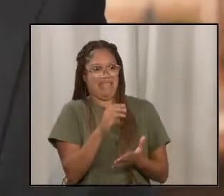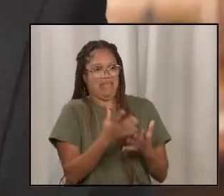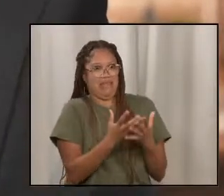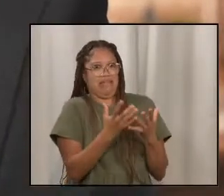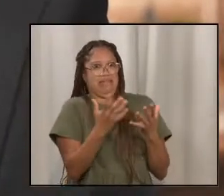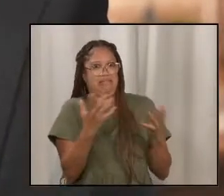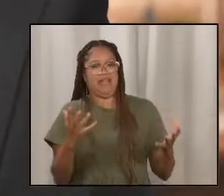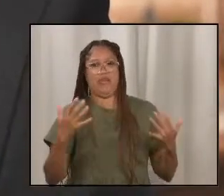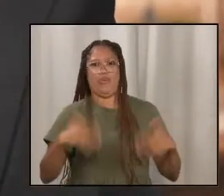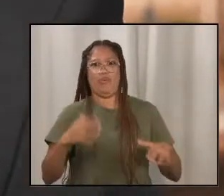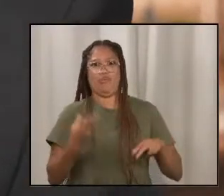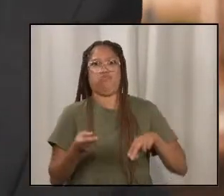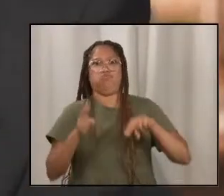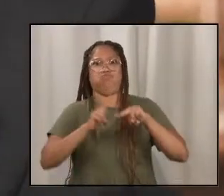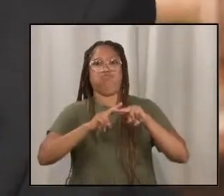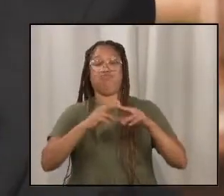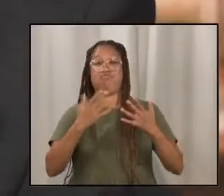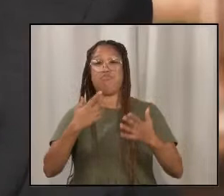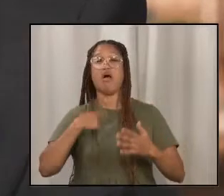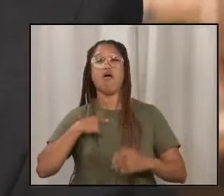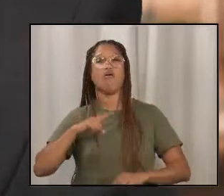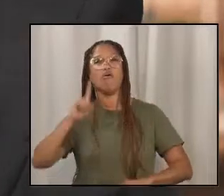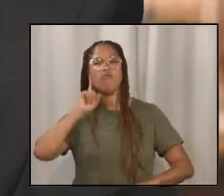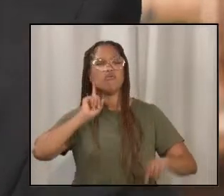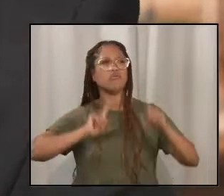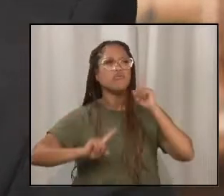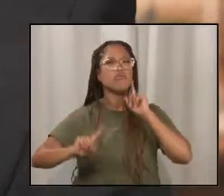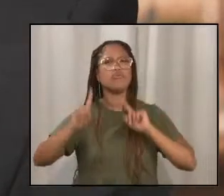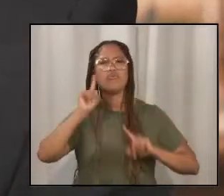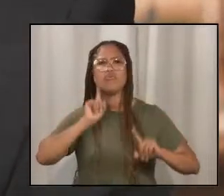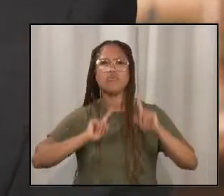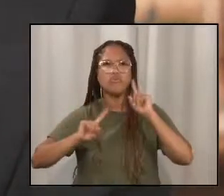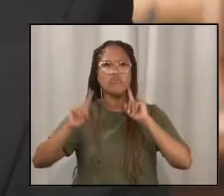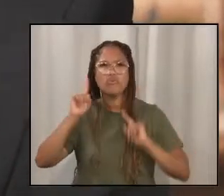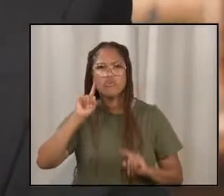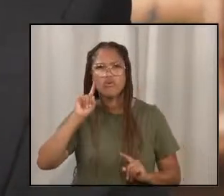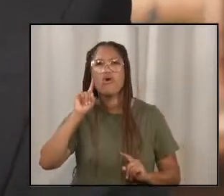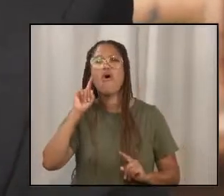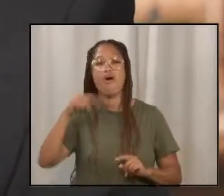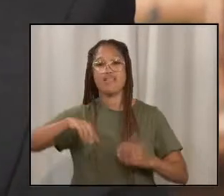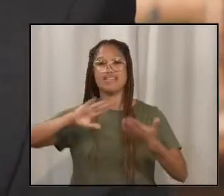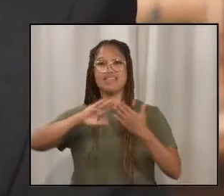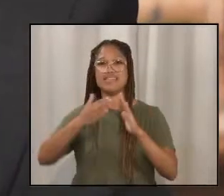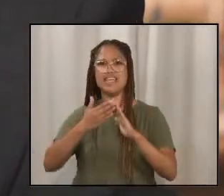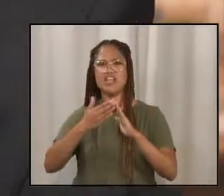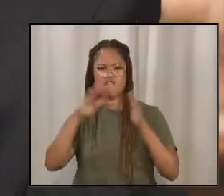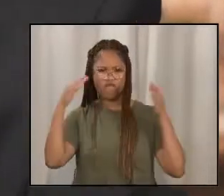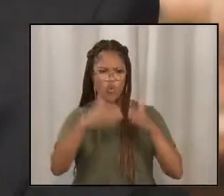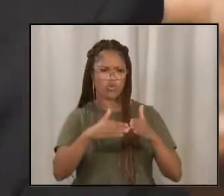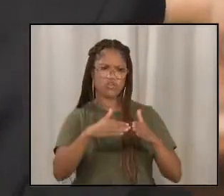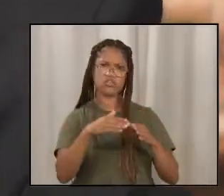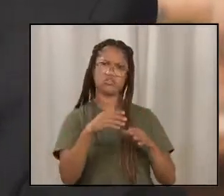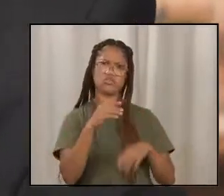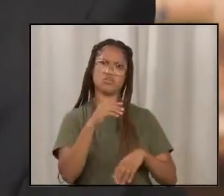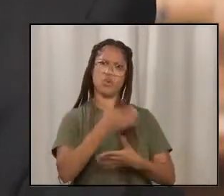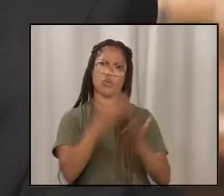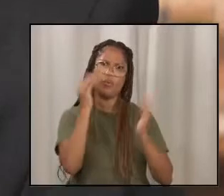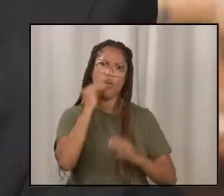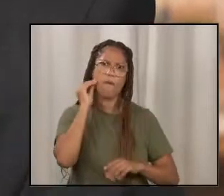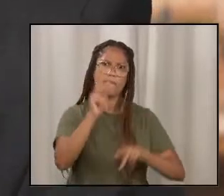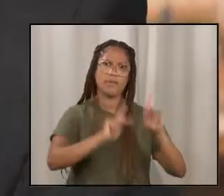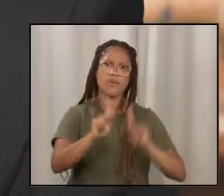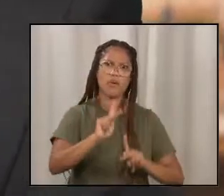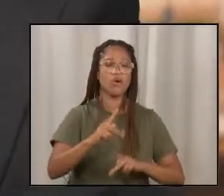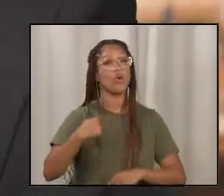hear from folks are that it's good that the city has put this focus on this, because we needed to build more